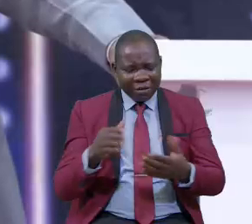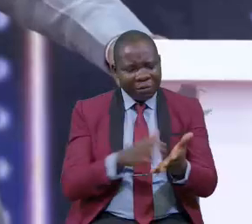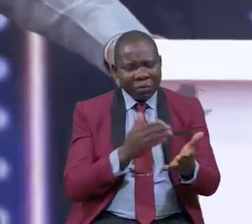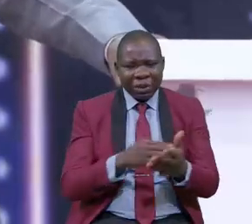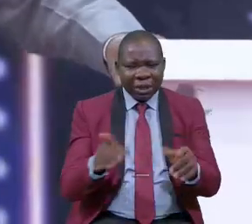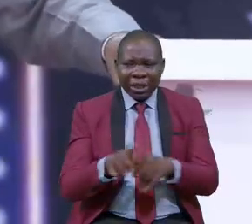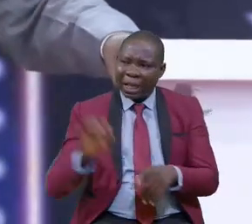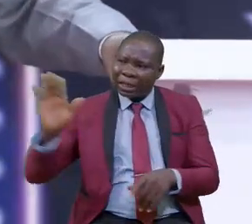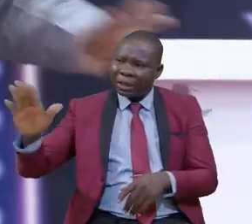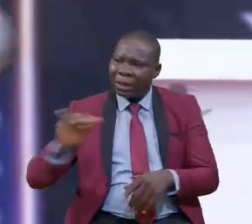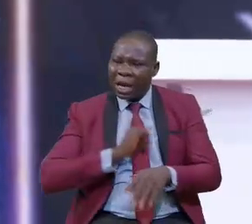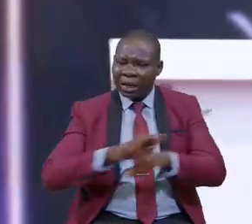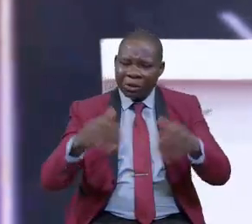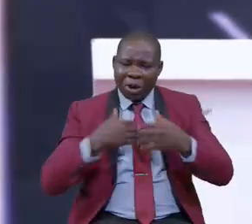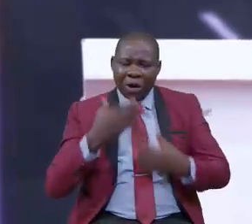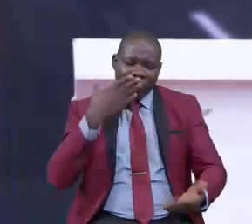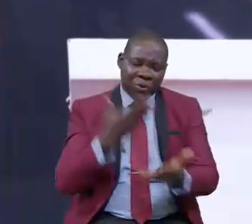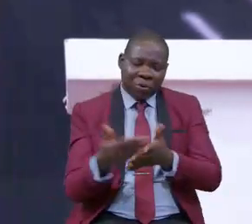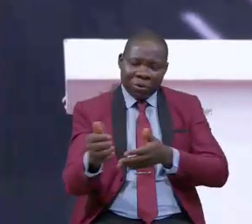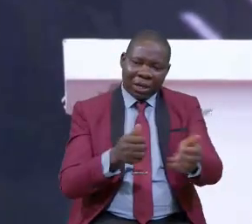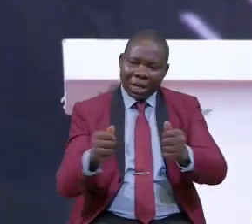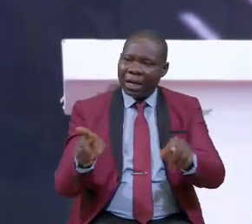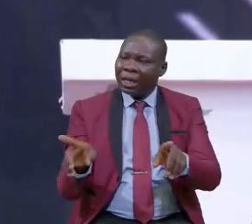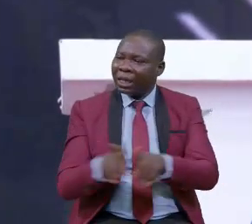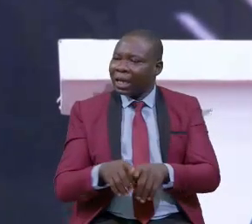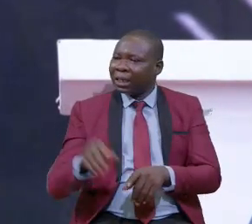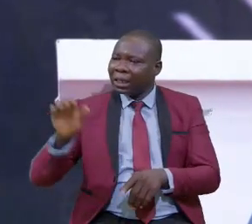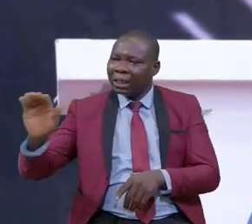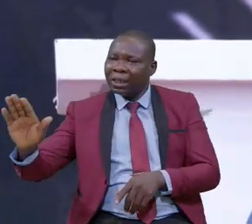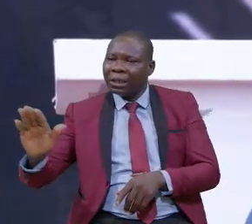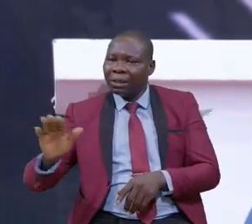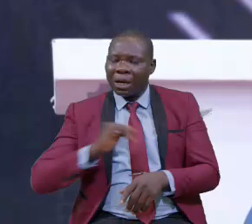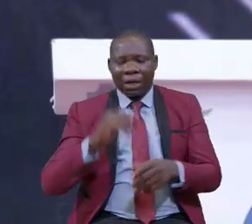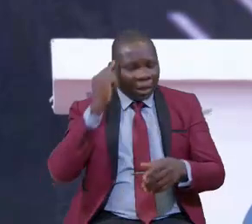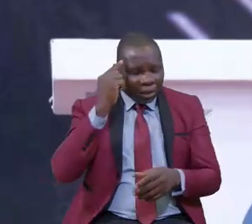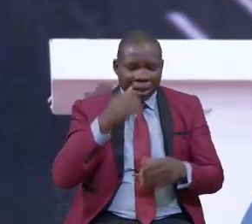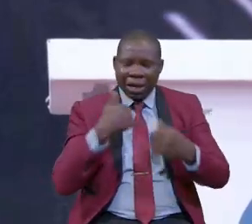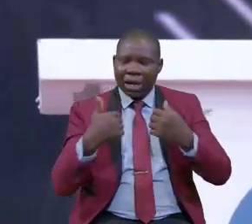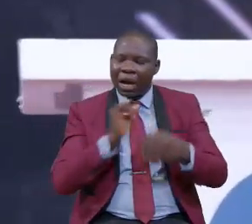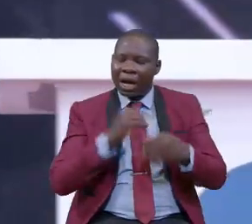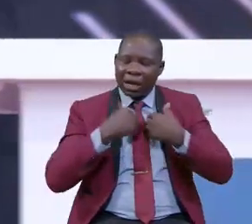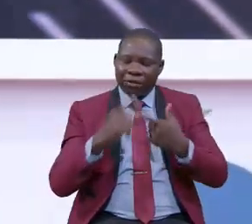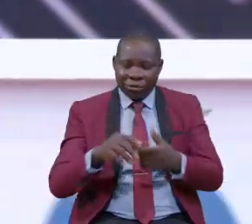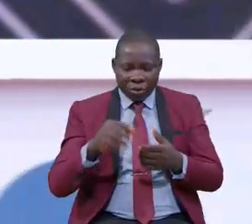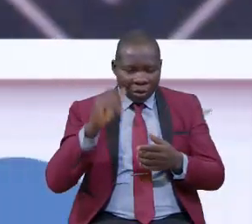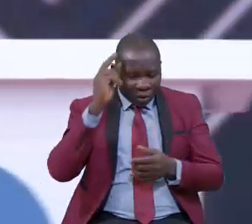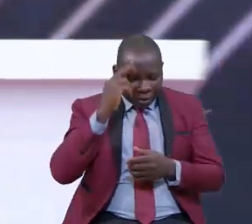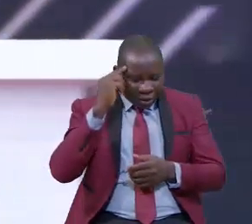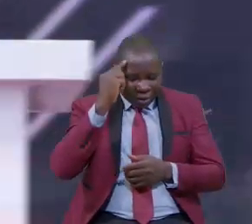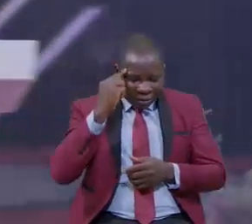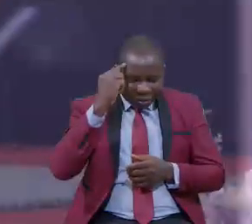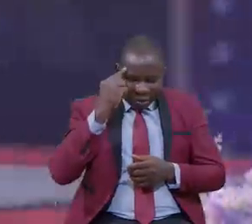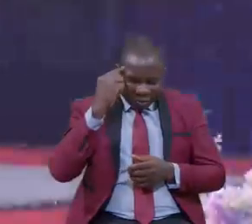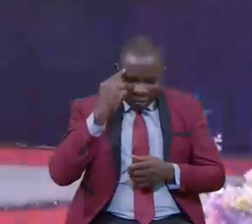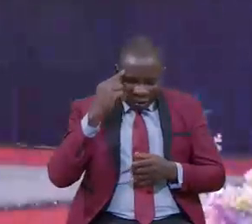this one is bringing out smoke. What am I doing? I think I need to reconsider my choice in life. That's temptation. That's